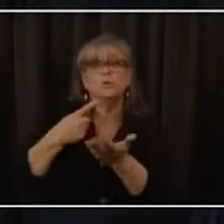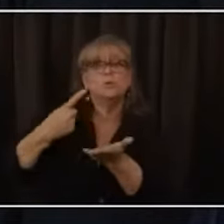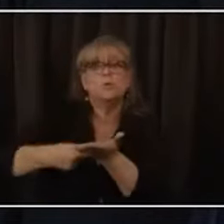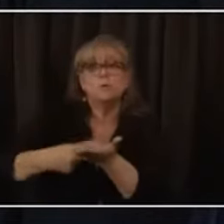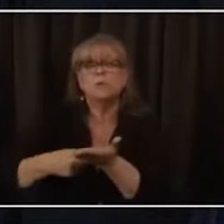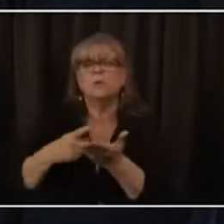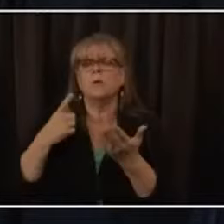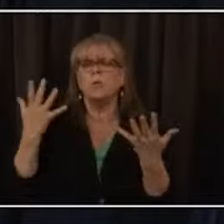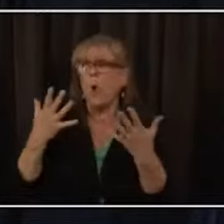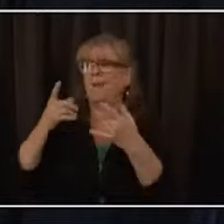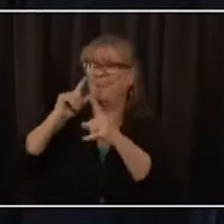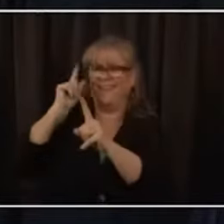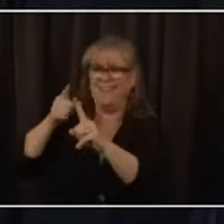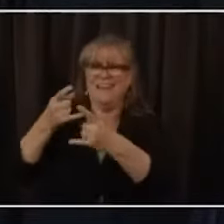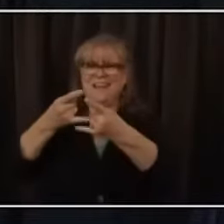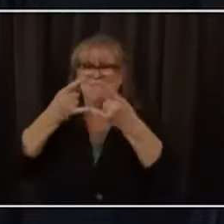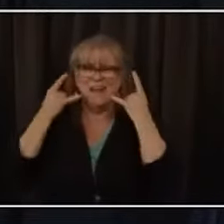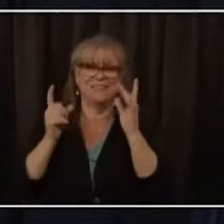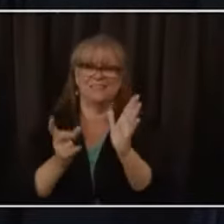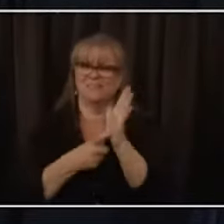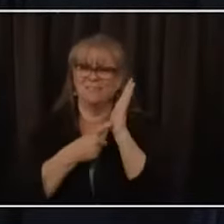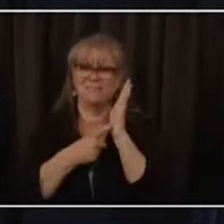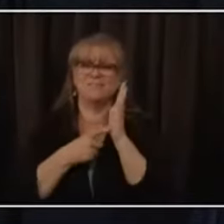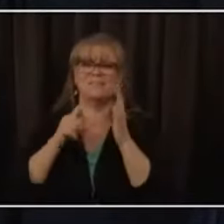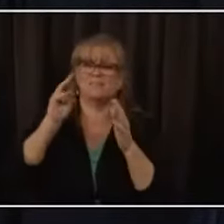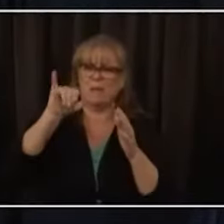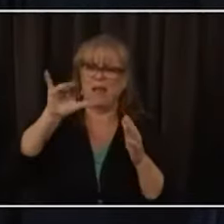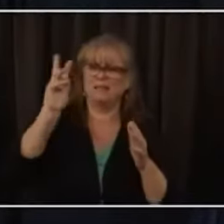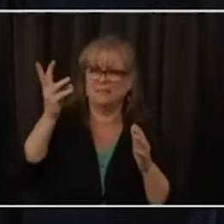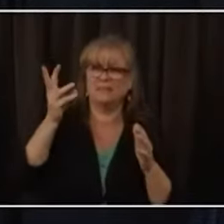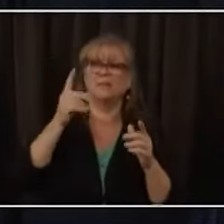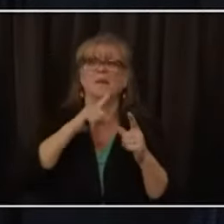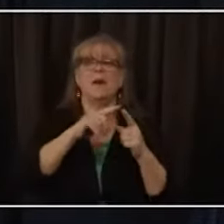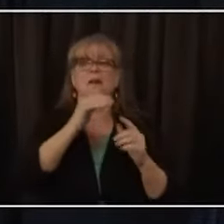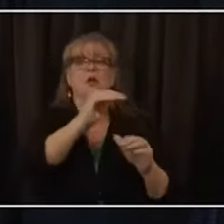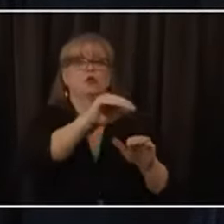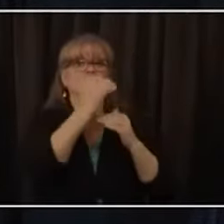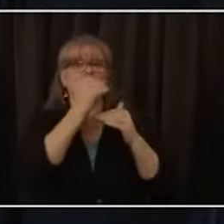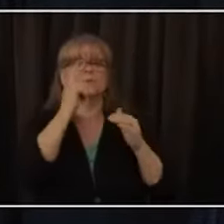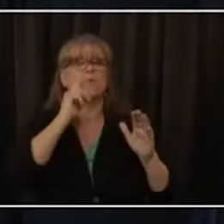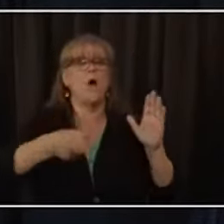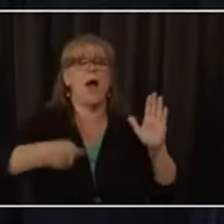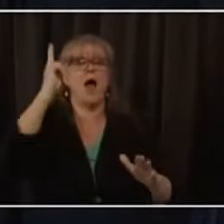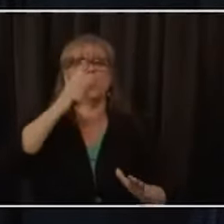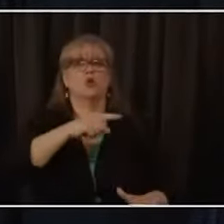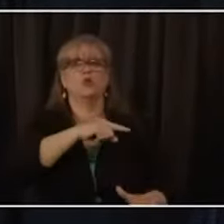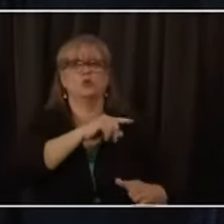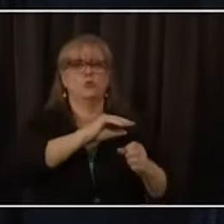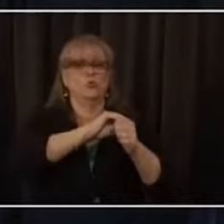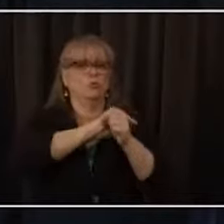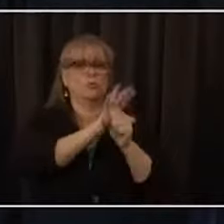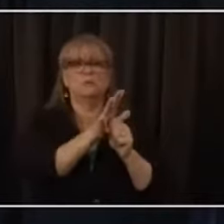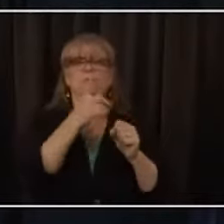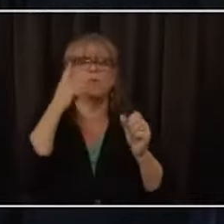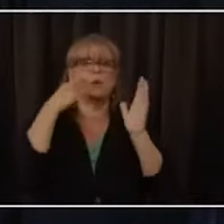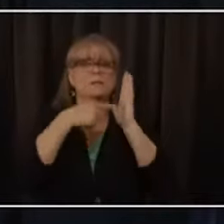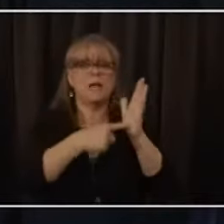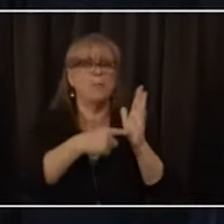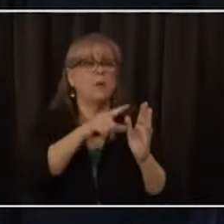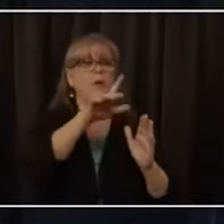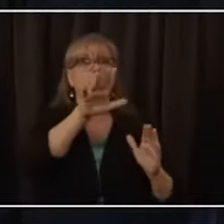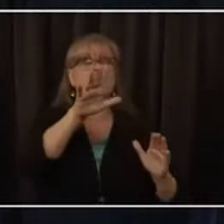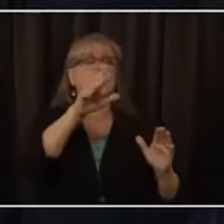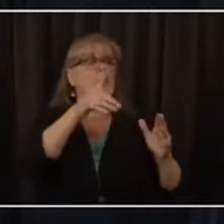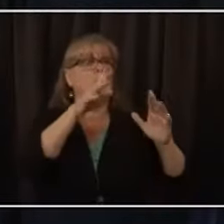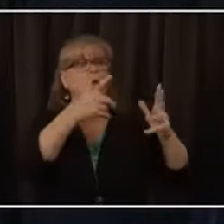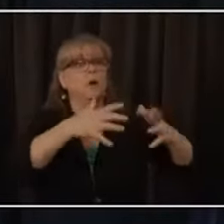indoor capacity limits for highest risk settings, right? 500 or more people. It doesn't mean they can't happen, for